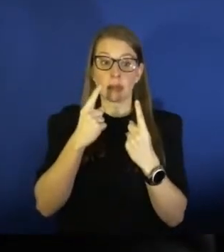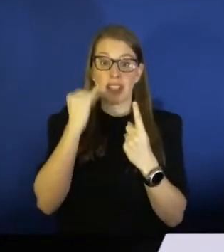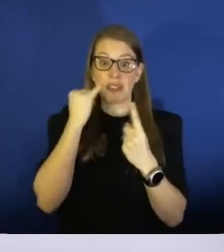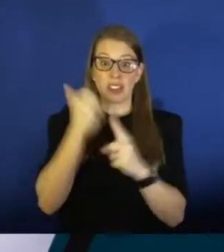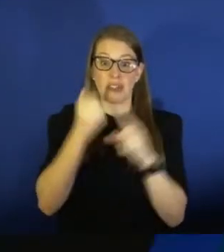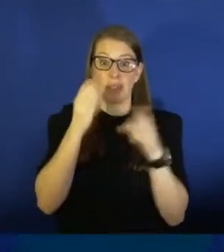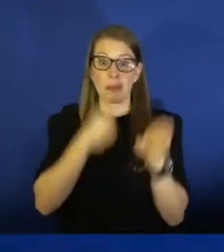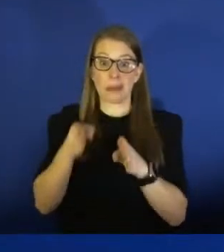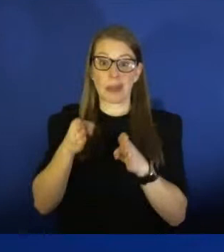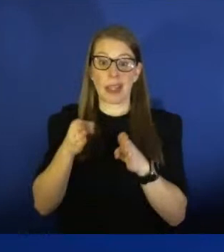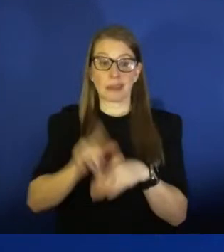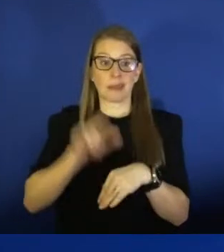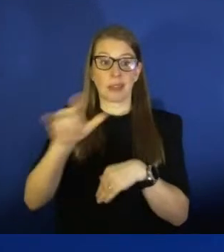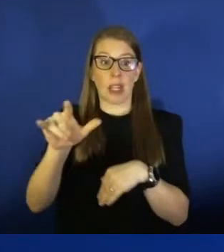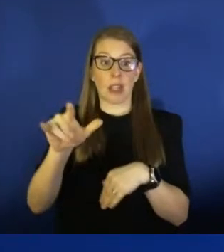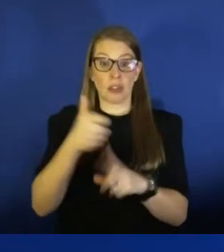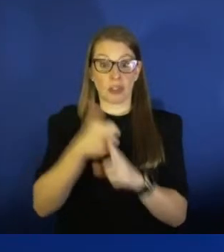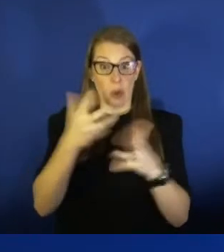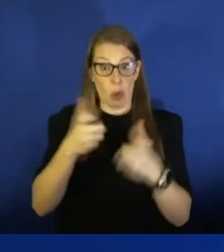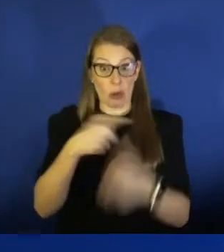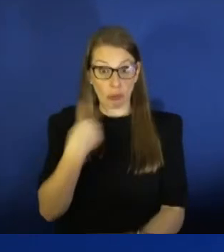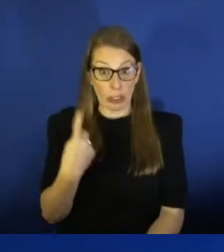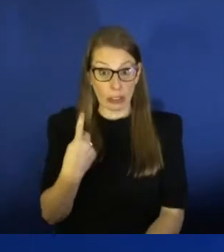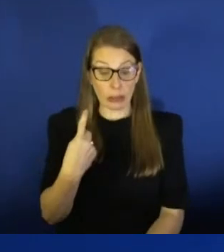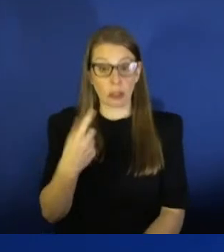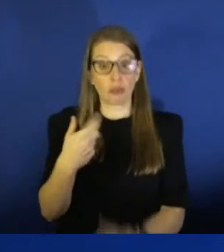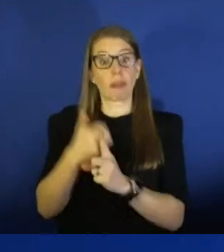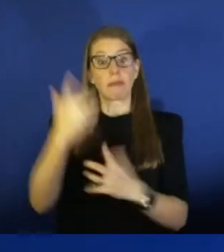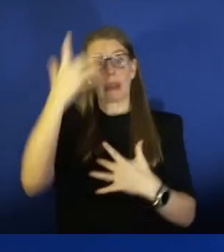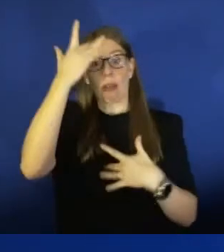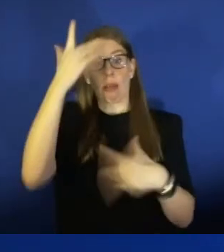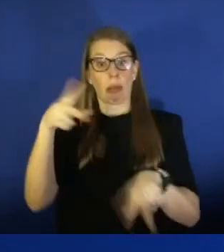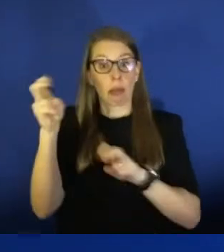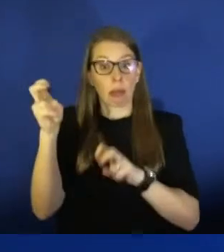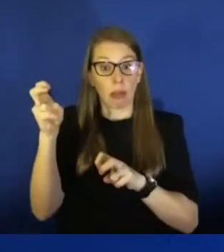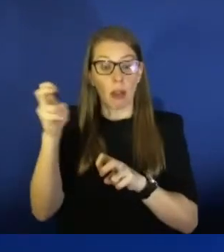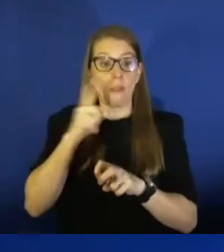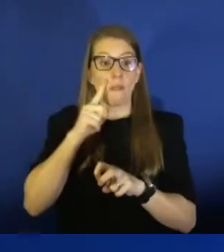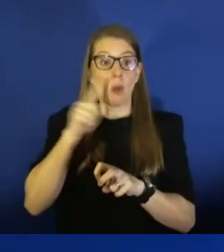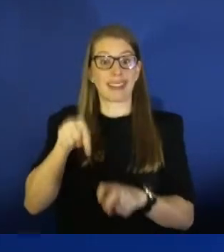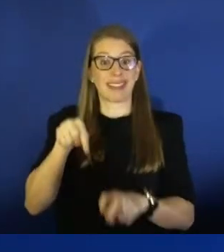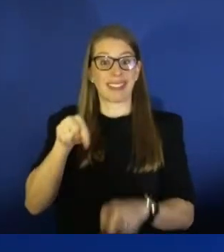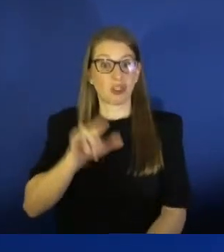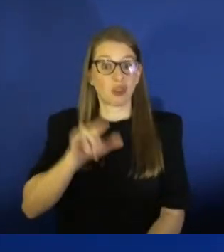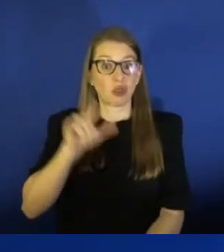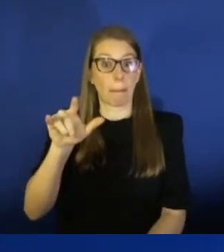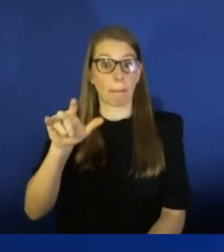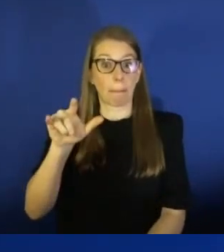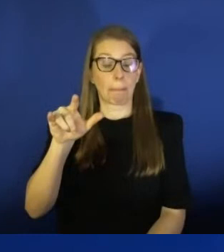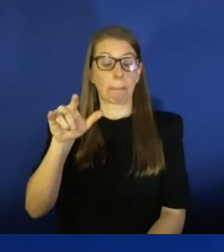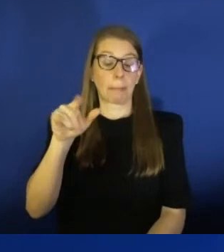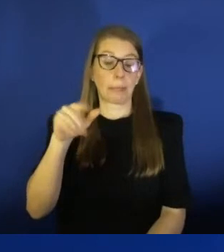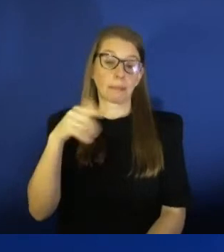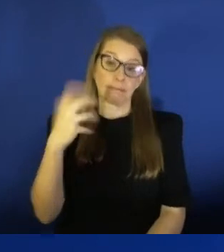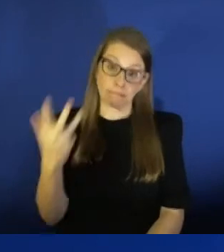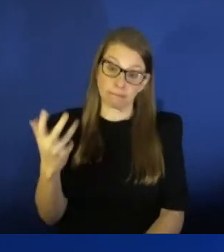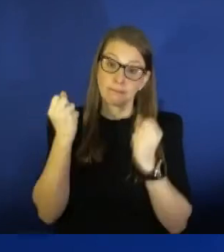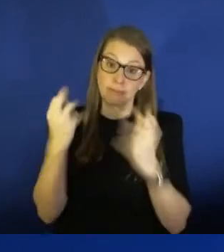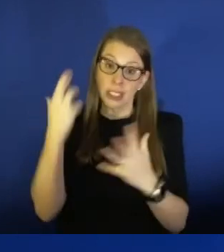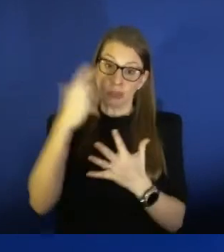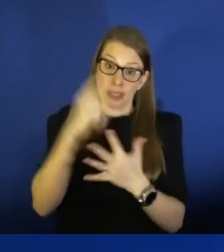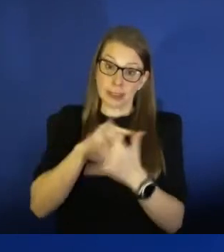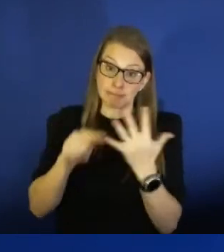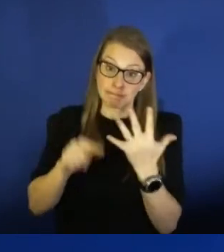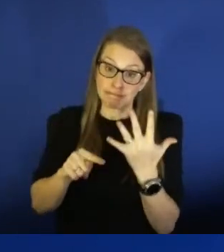Do you want to risk that you are going to be ill or sick for this trip that you are going on? So there are many factors there,